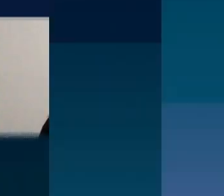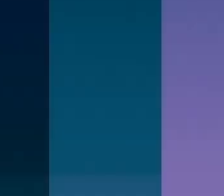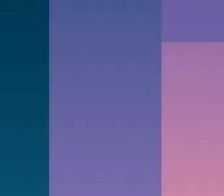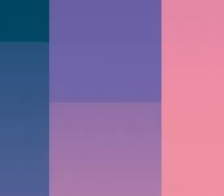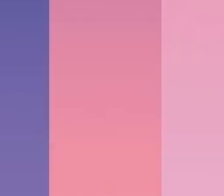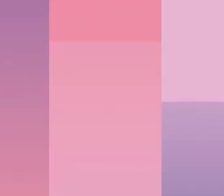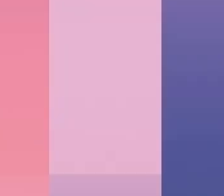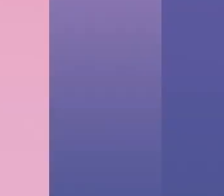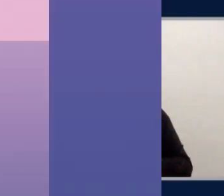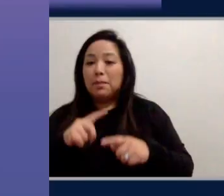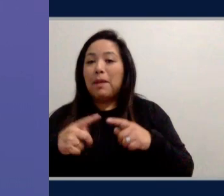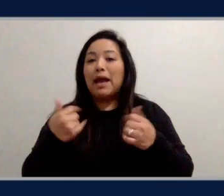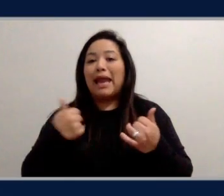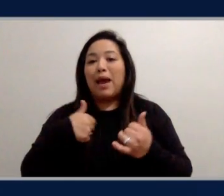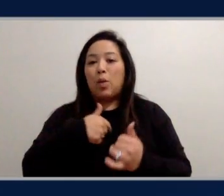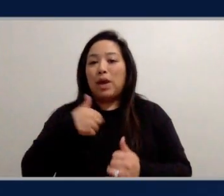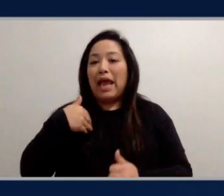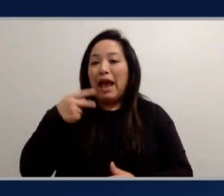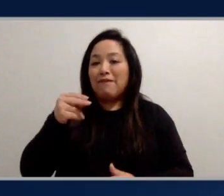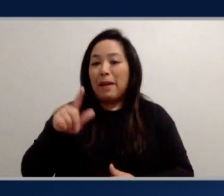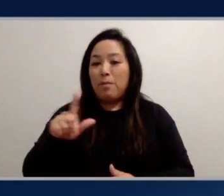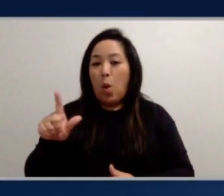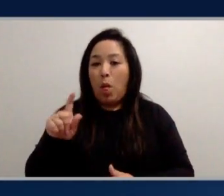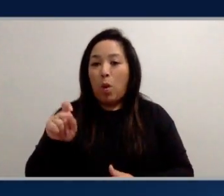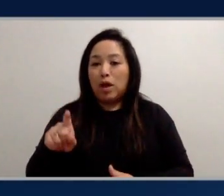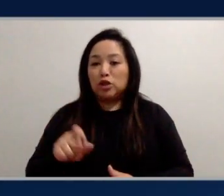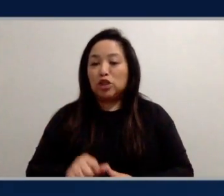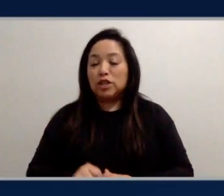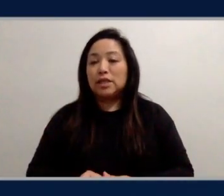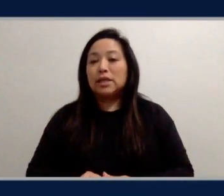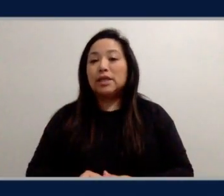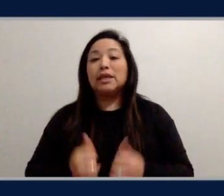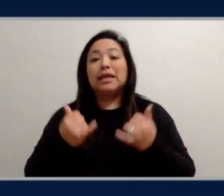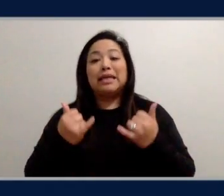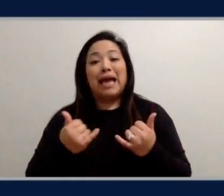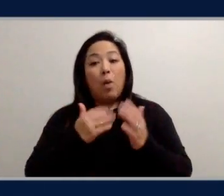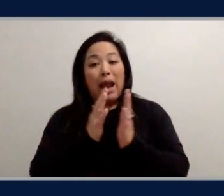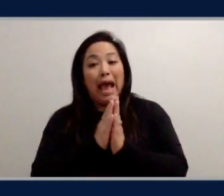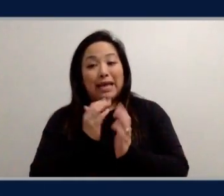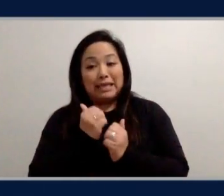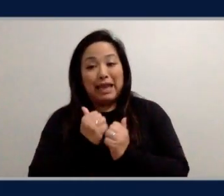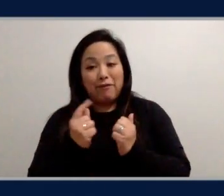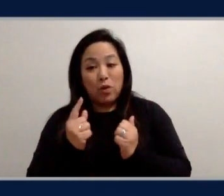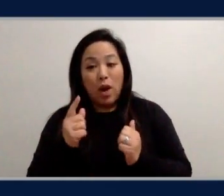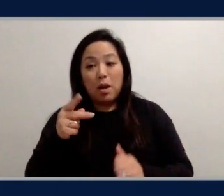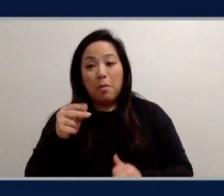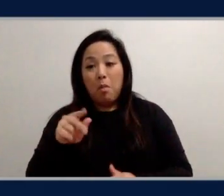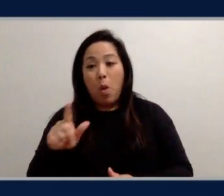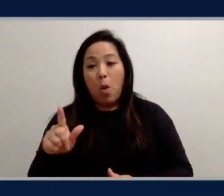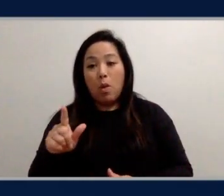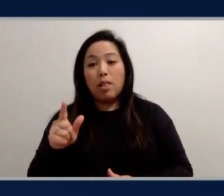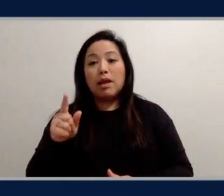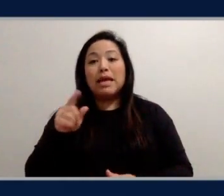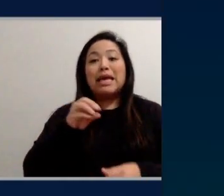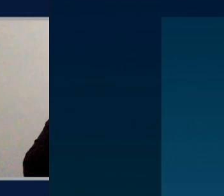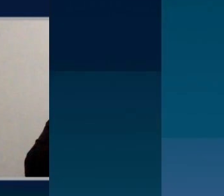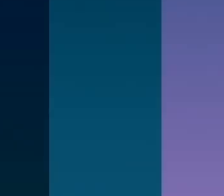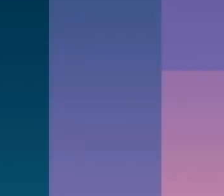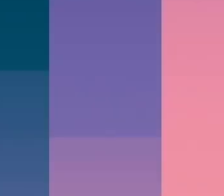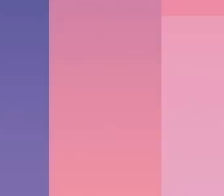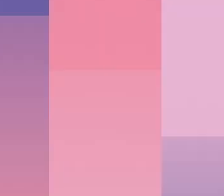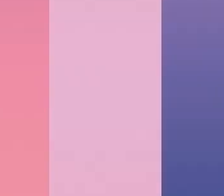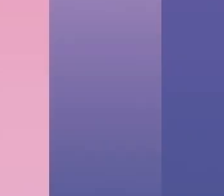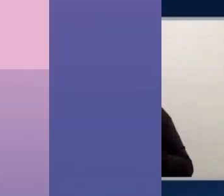question. Oh yeah, got a poll question up. Let me ask everybody. We'll get that poll up for you. In your organization,